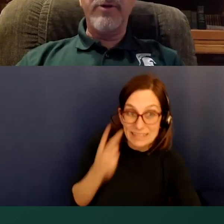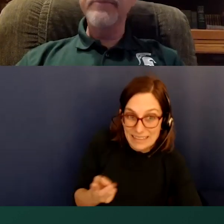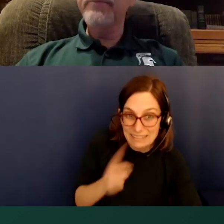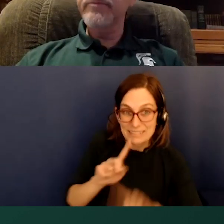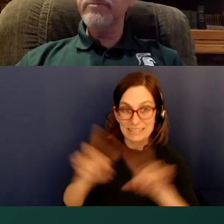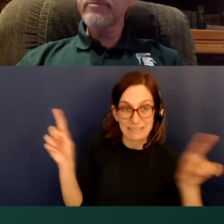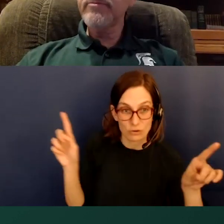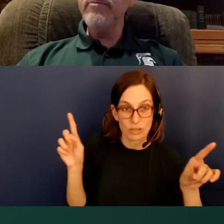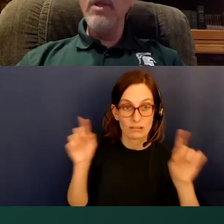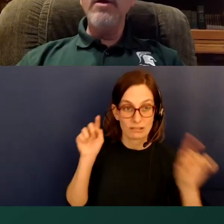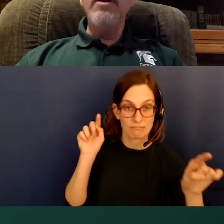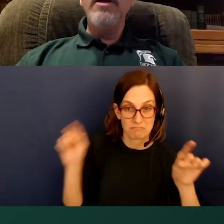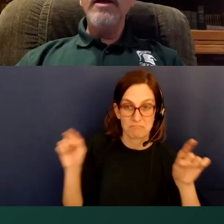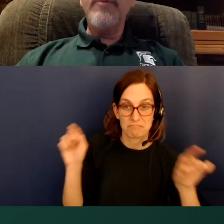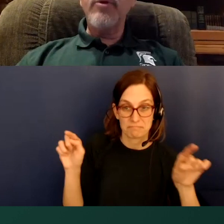versus here.